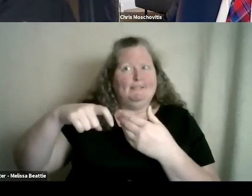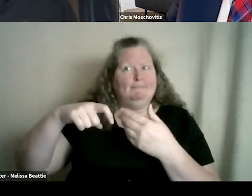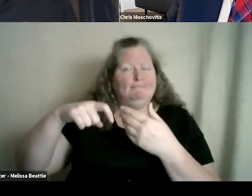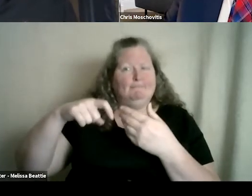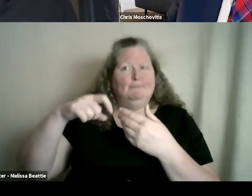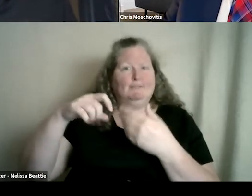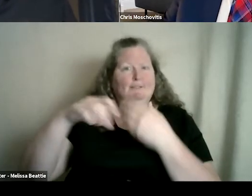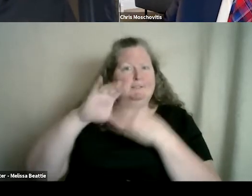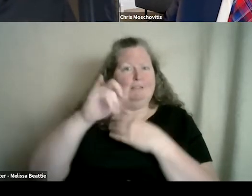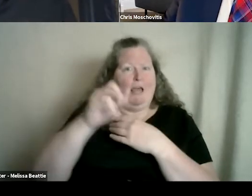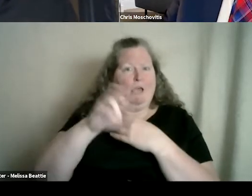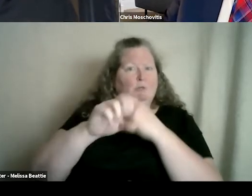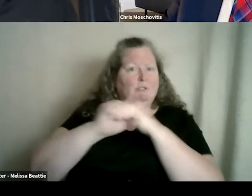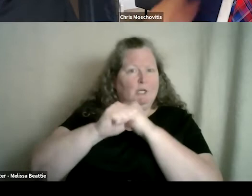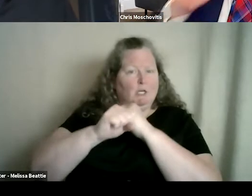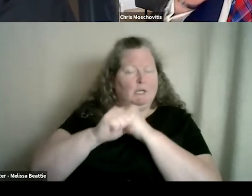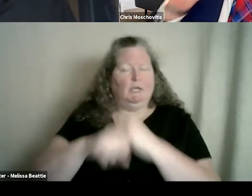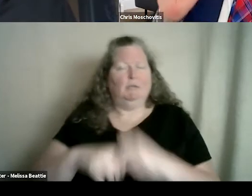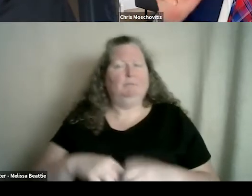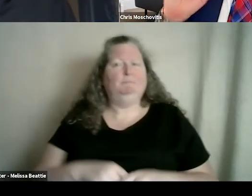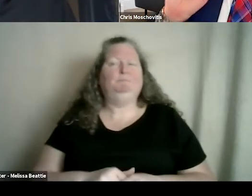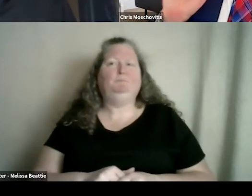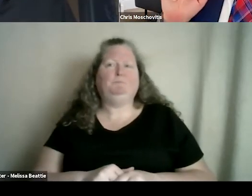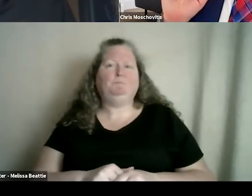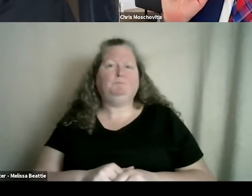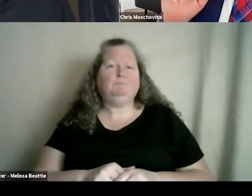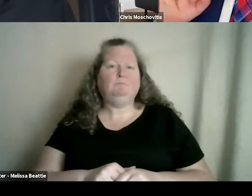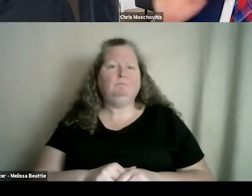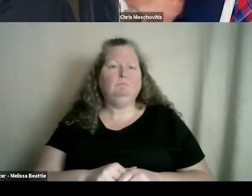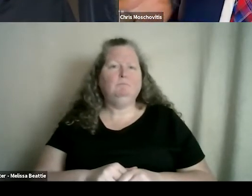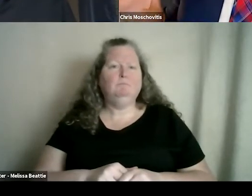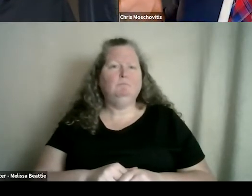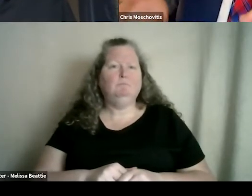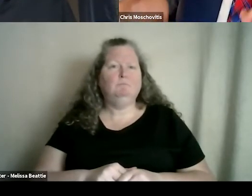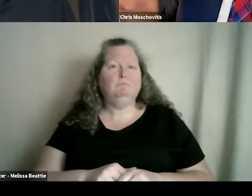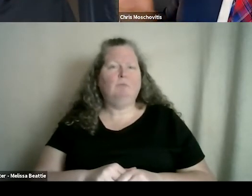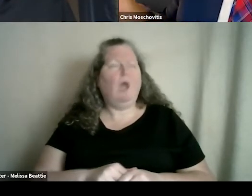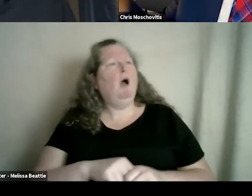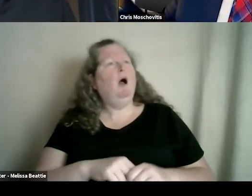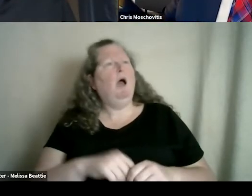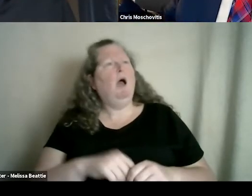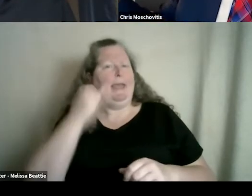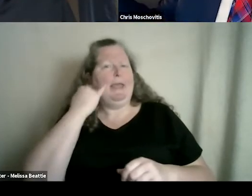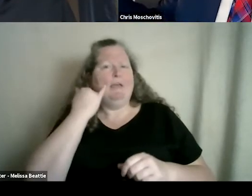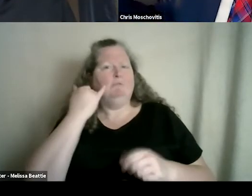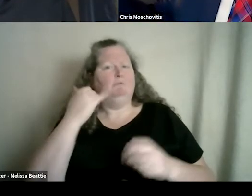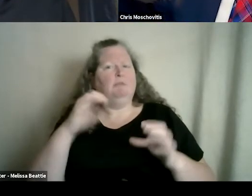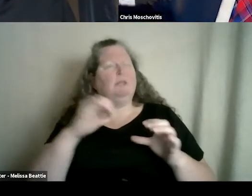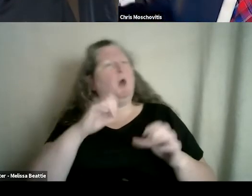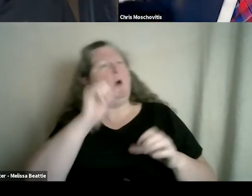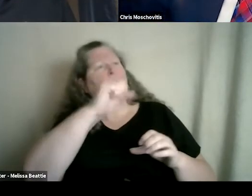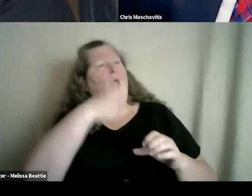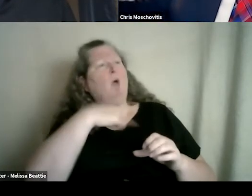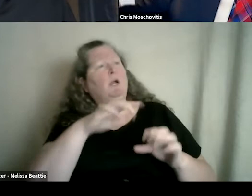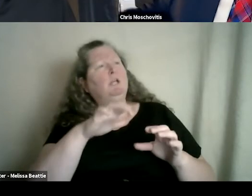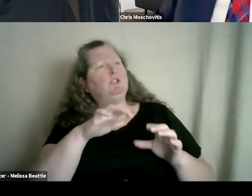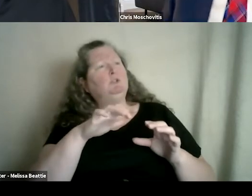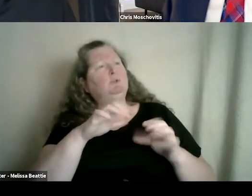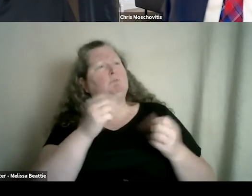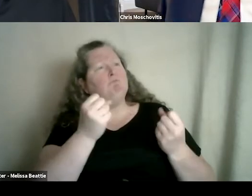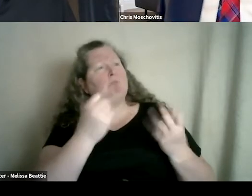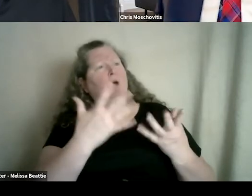C-level suite, is talking with both sides of their mouth, yeah, we're going to do multi-factor authentication for